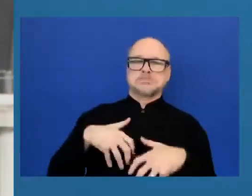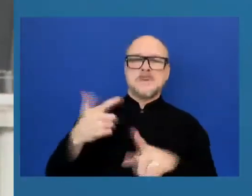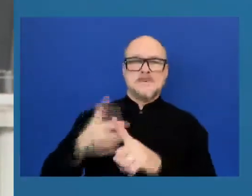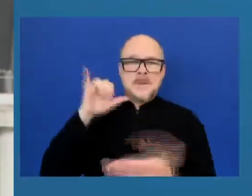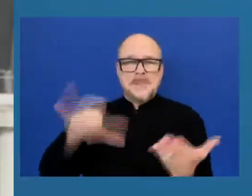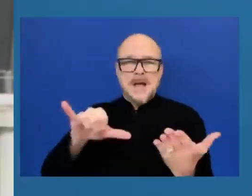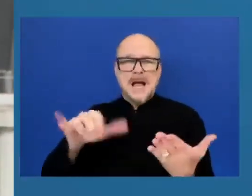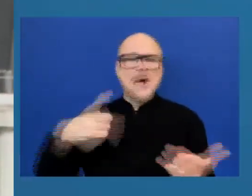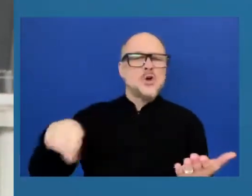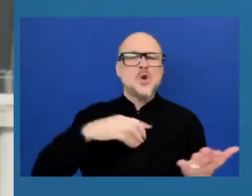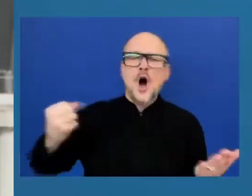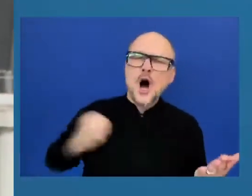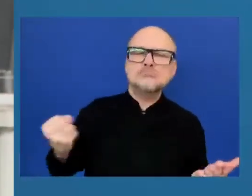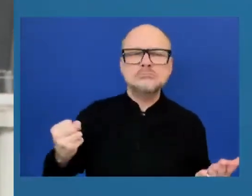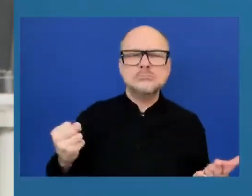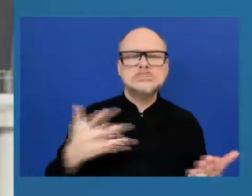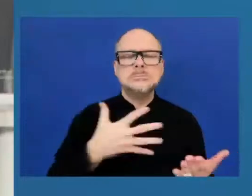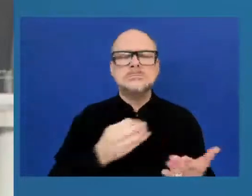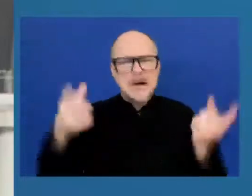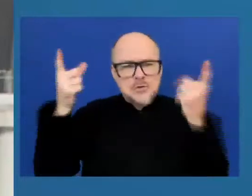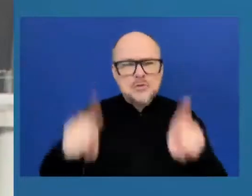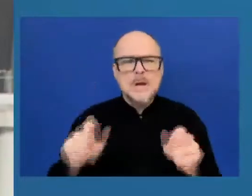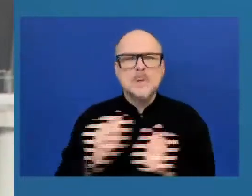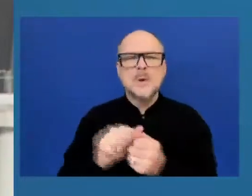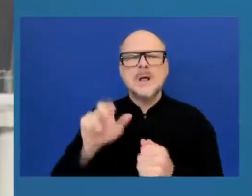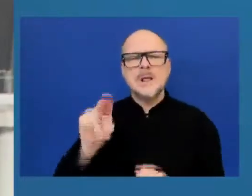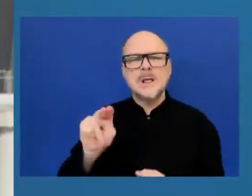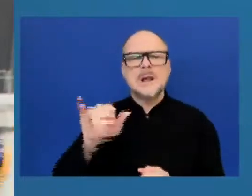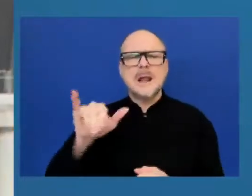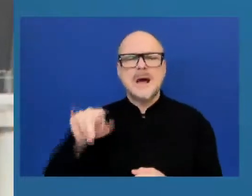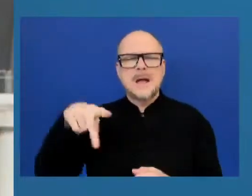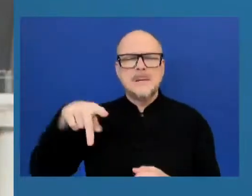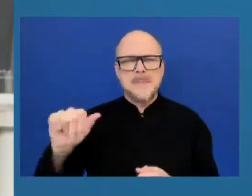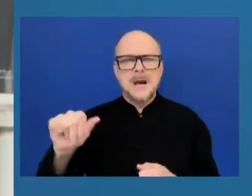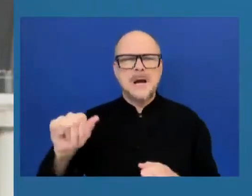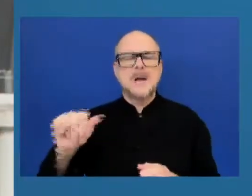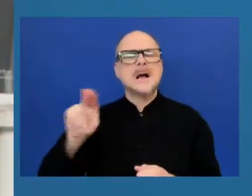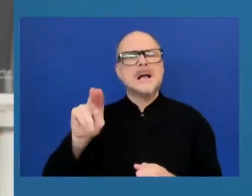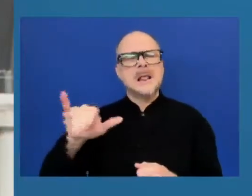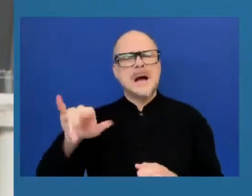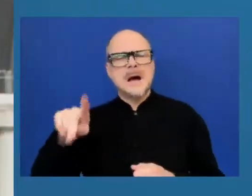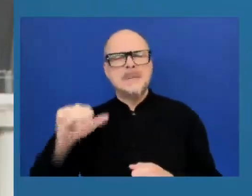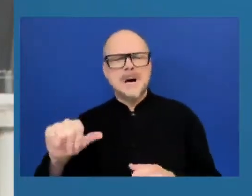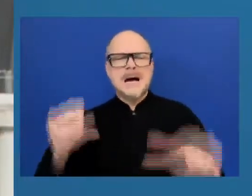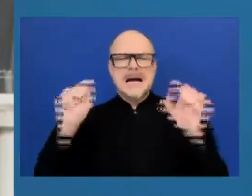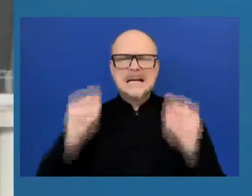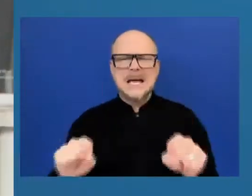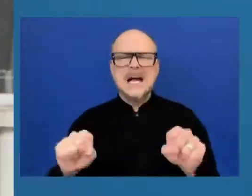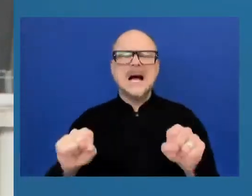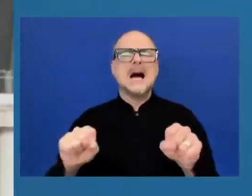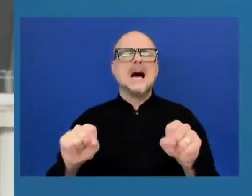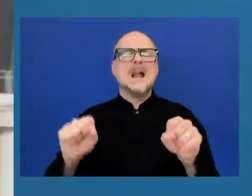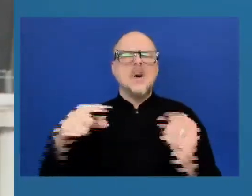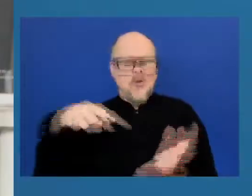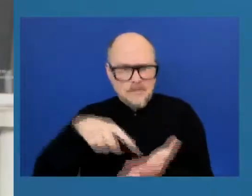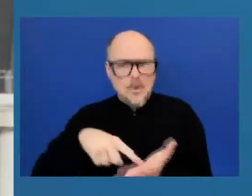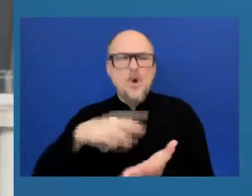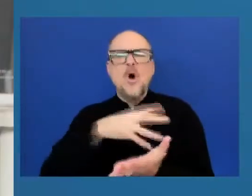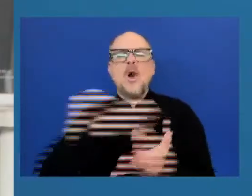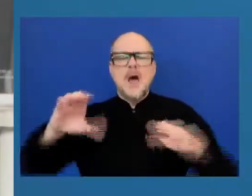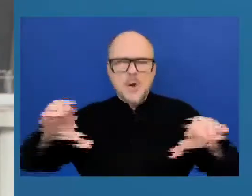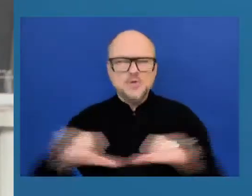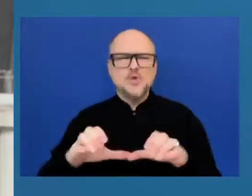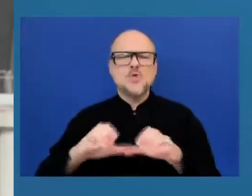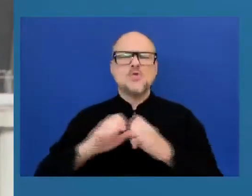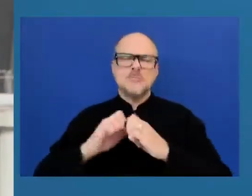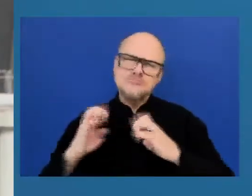take NYPA's stand on it, to make sure that NYPA can really afford and make sure that they can bring and deliver it. They've done it before and they'll